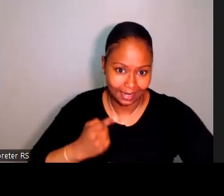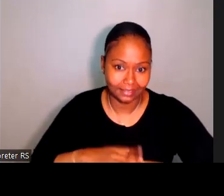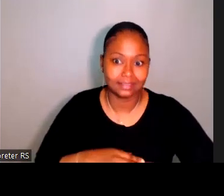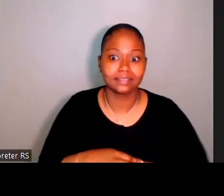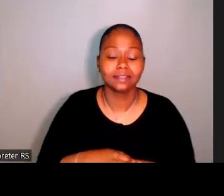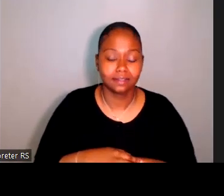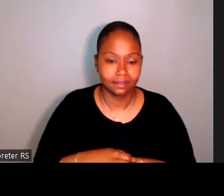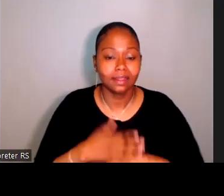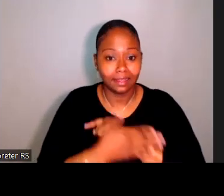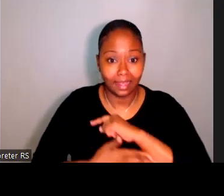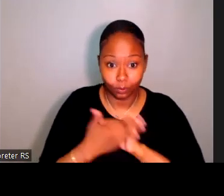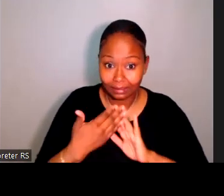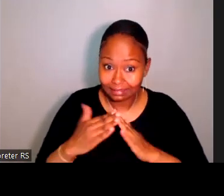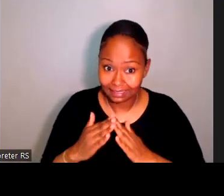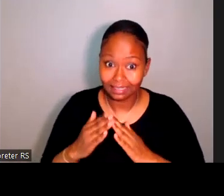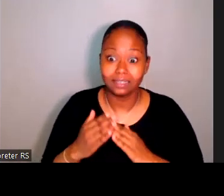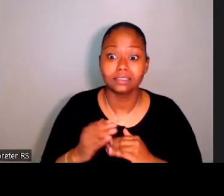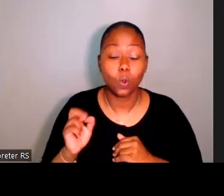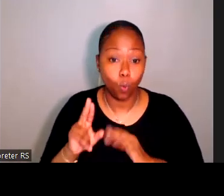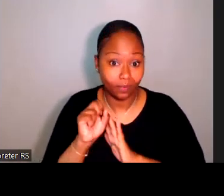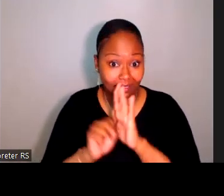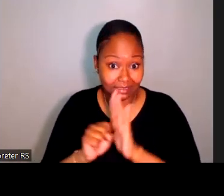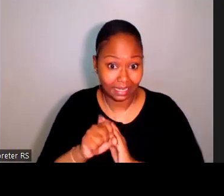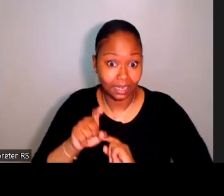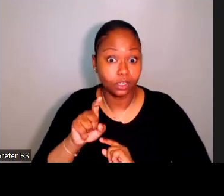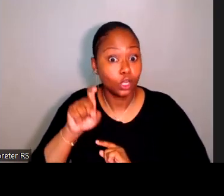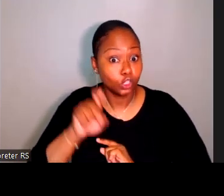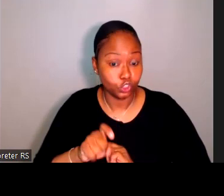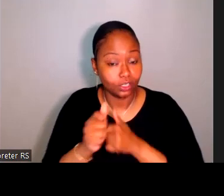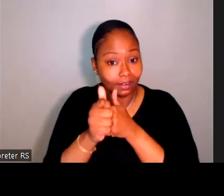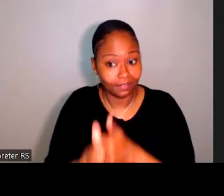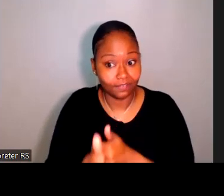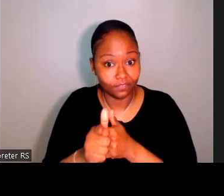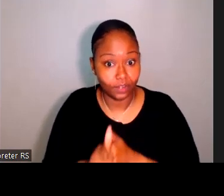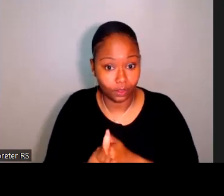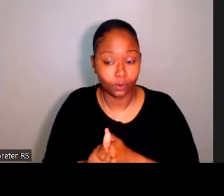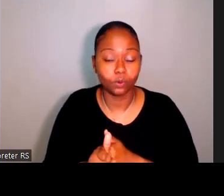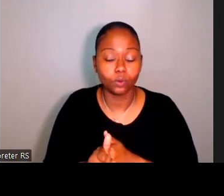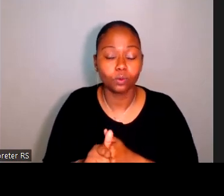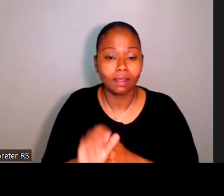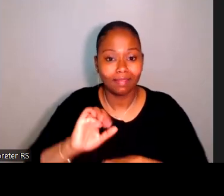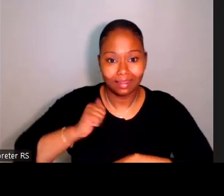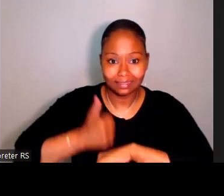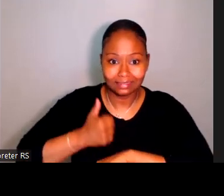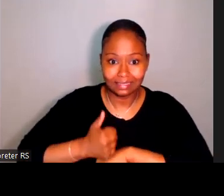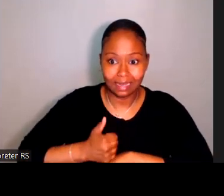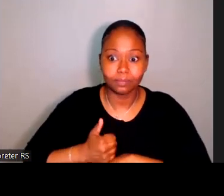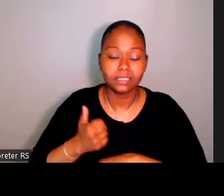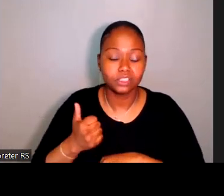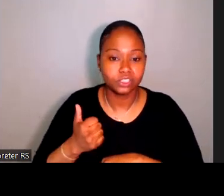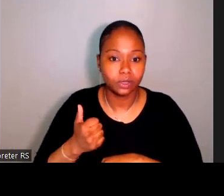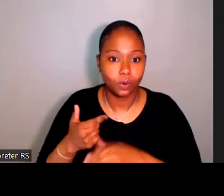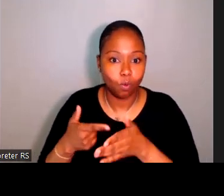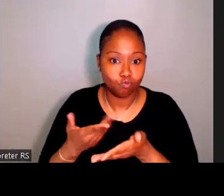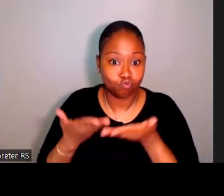counties, cities, or the state should follow the process recommendation established in recommendation C for establishing